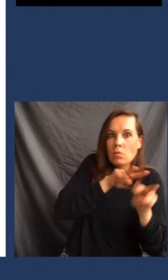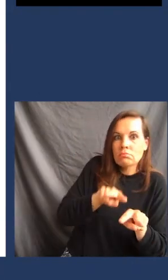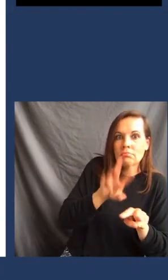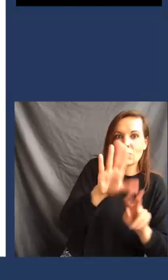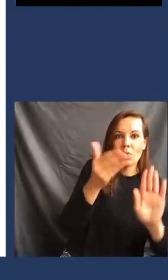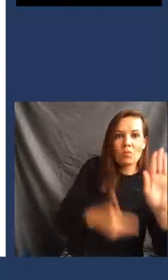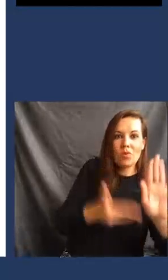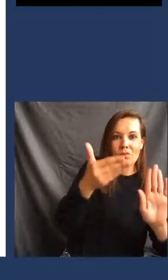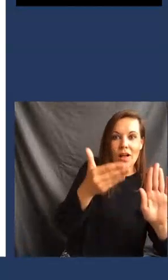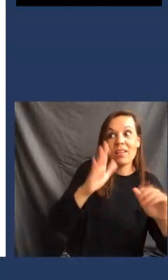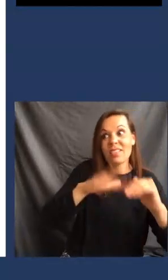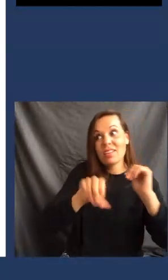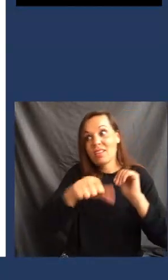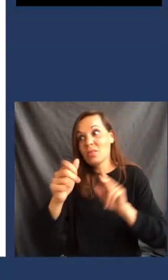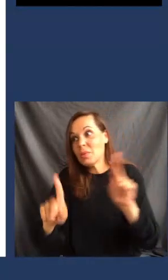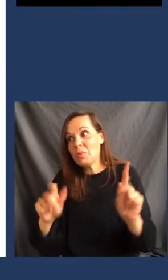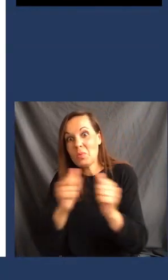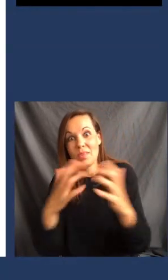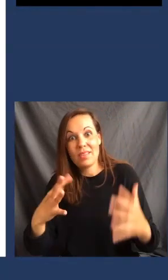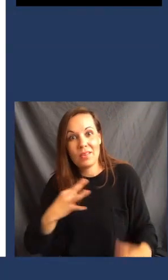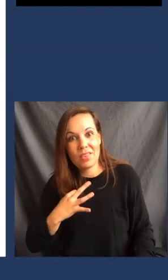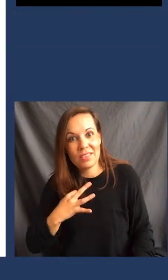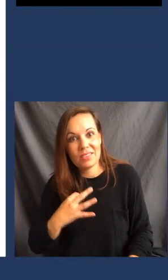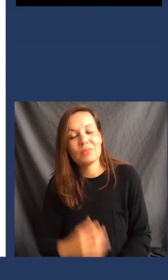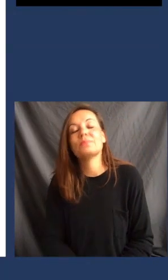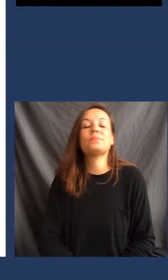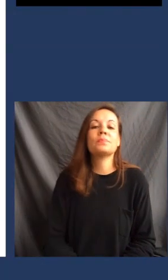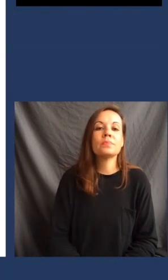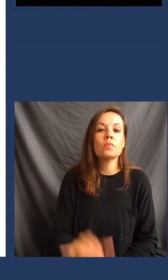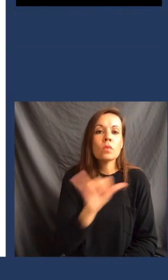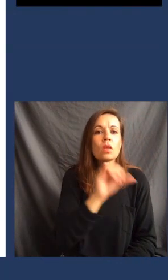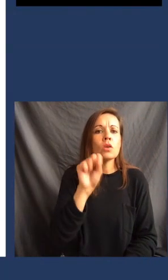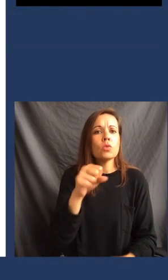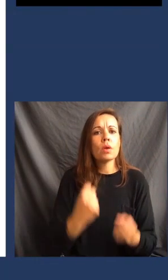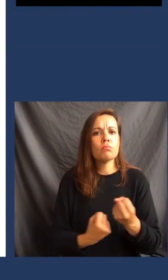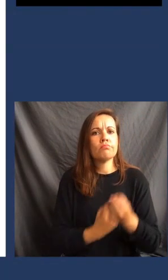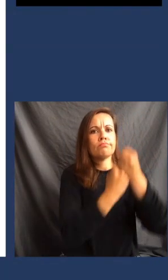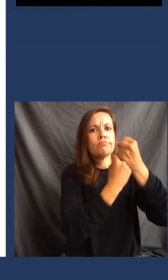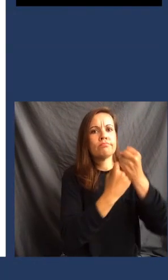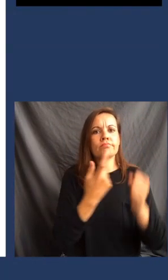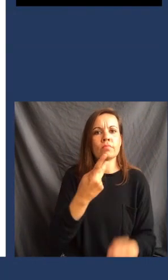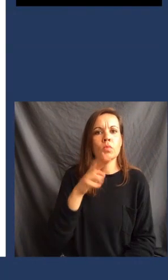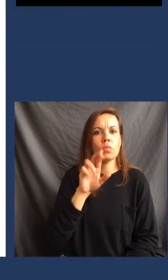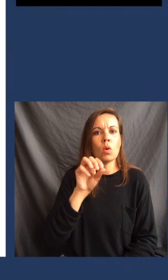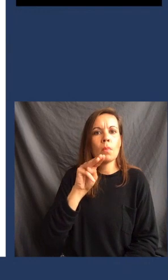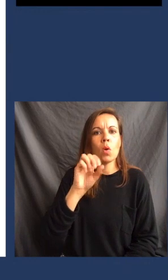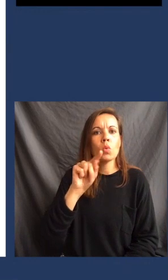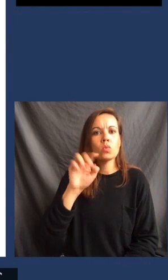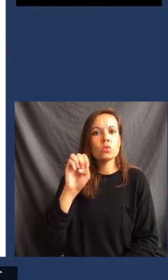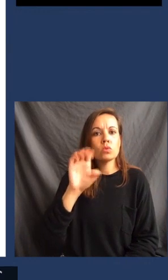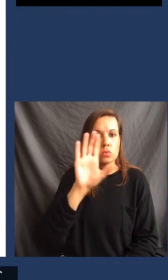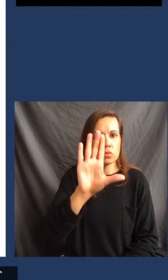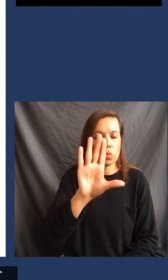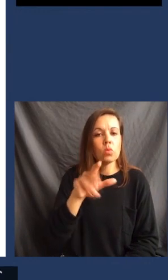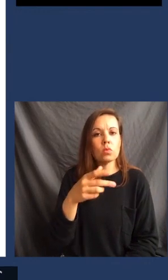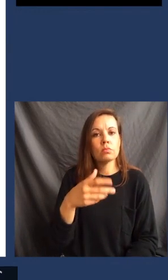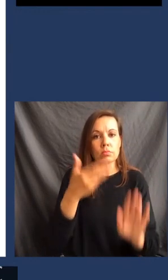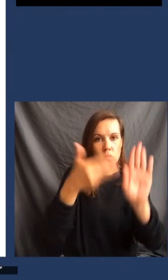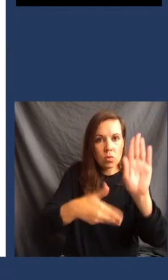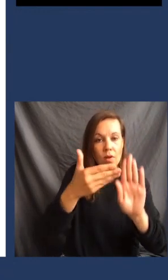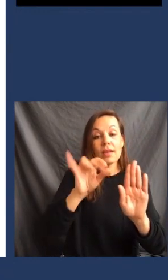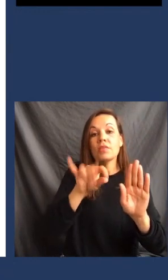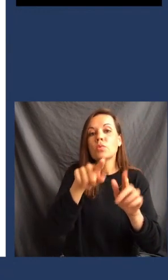without. You can also promote your public profile and allow others to easily identify you in your search results